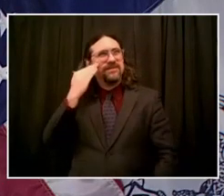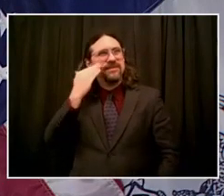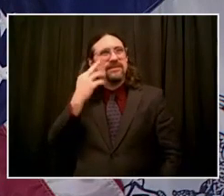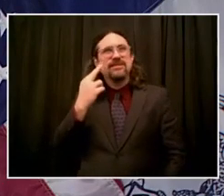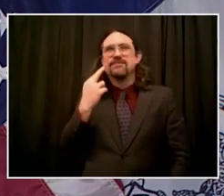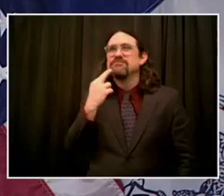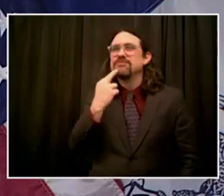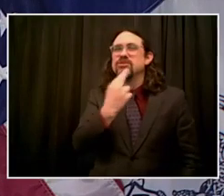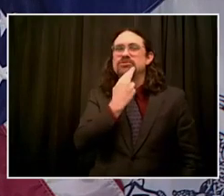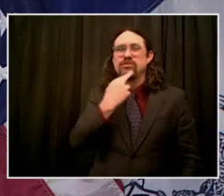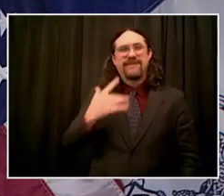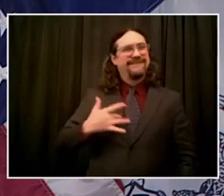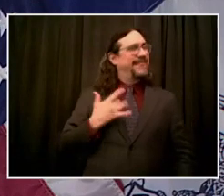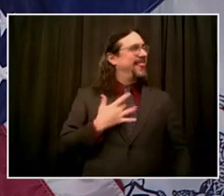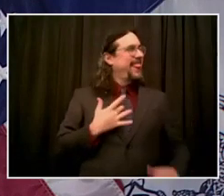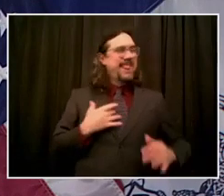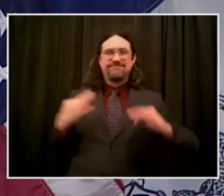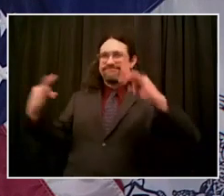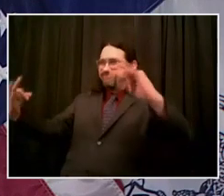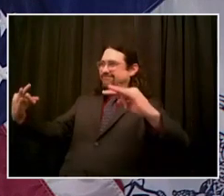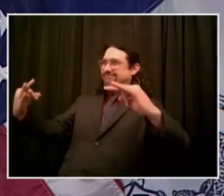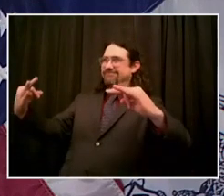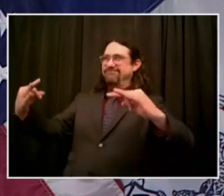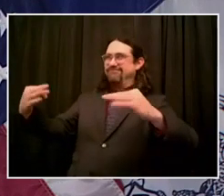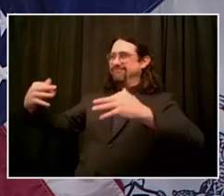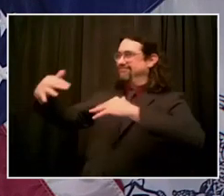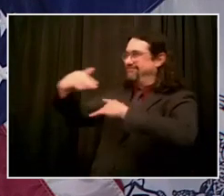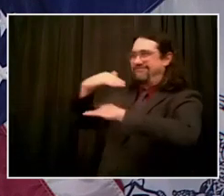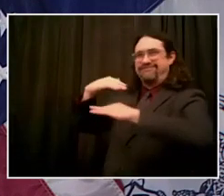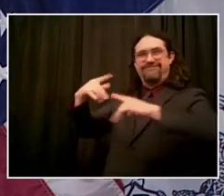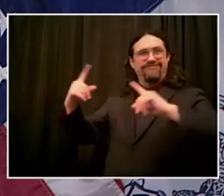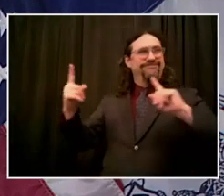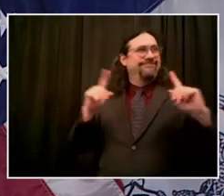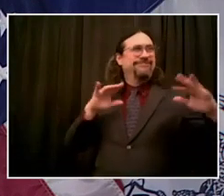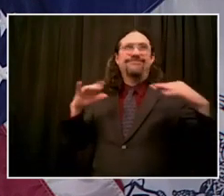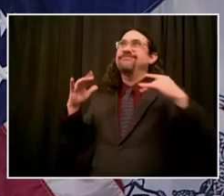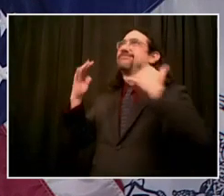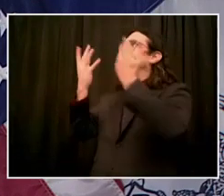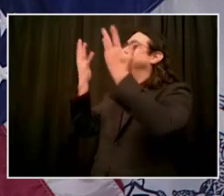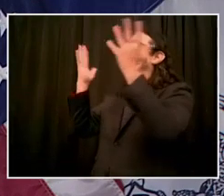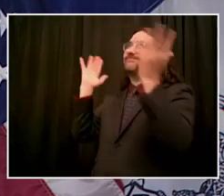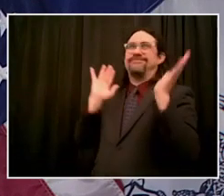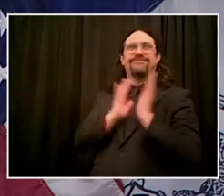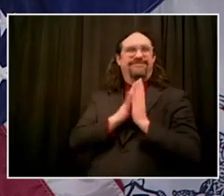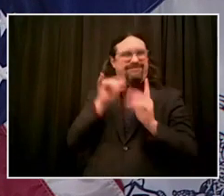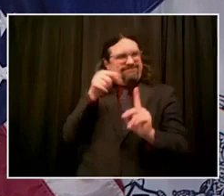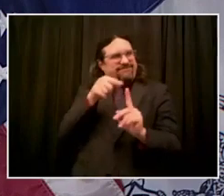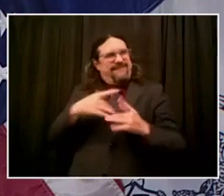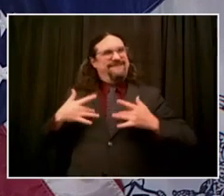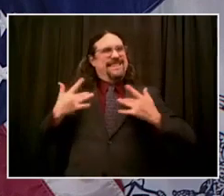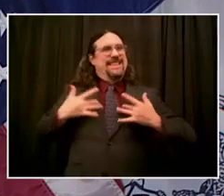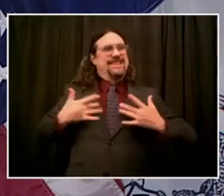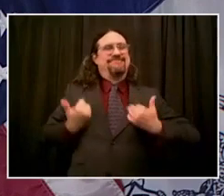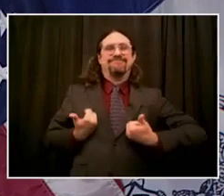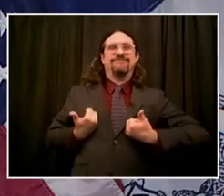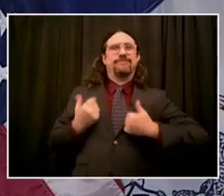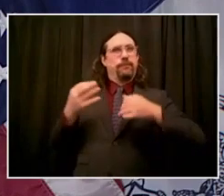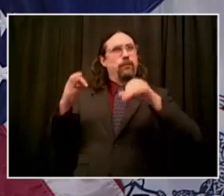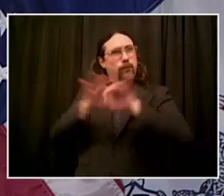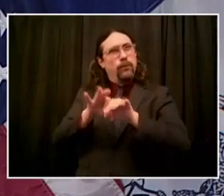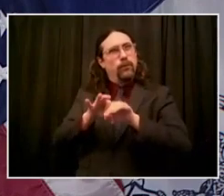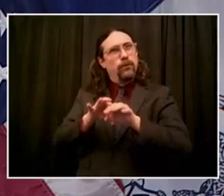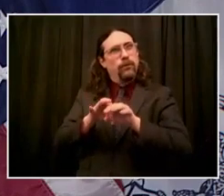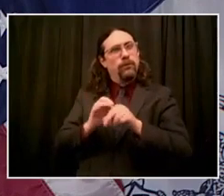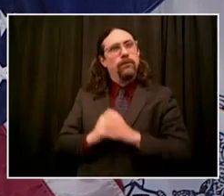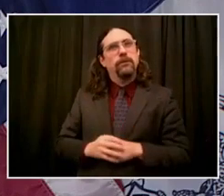is we got to get this industry back. We got to do it with social distancing for the foreseeable future. We got to come up with